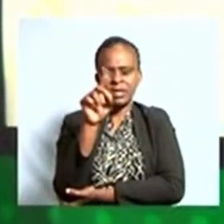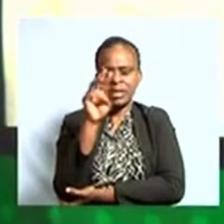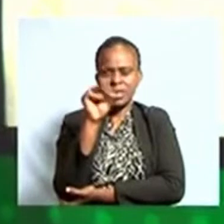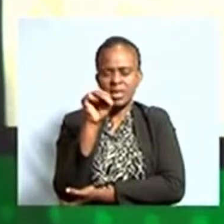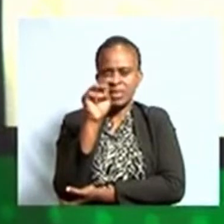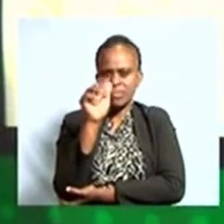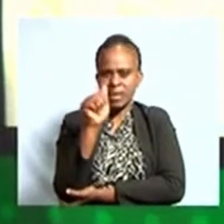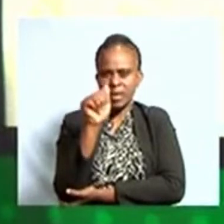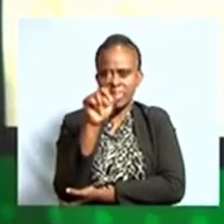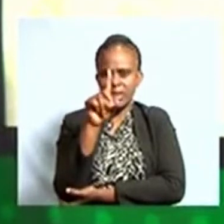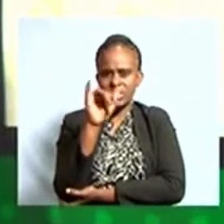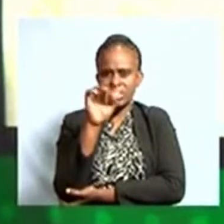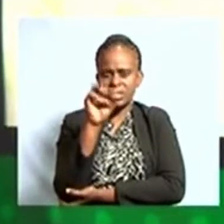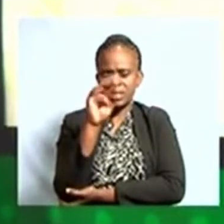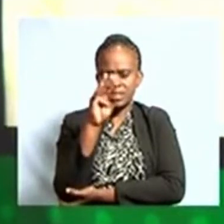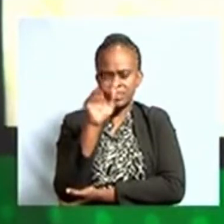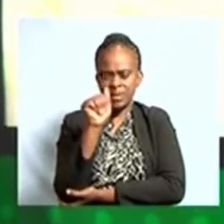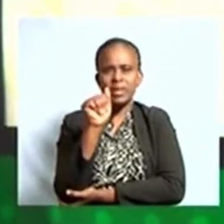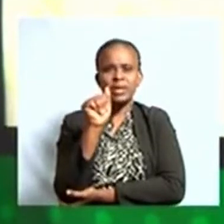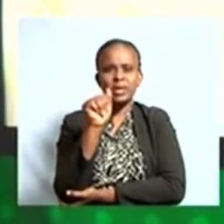also want to see if we can have